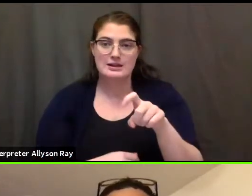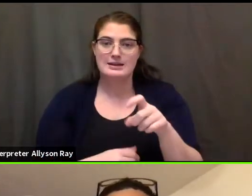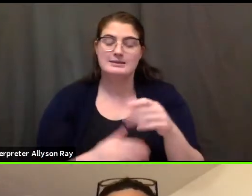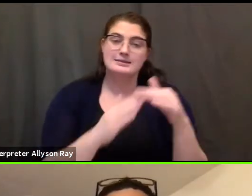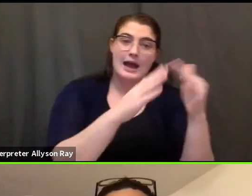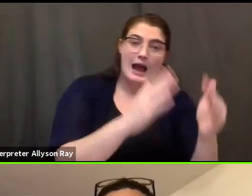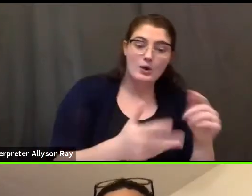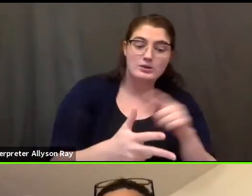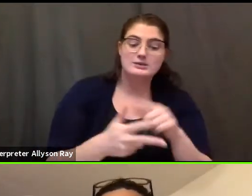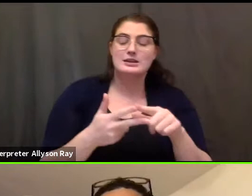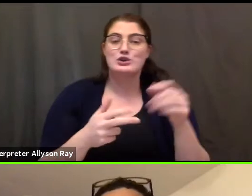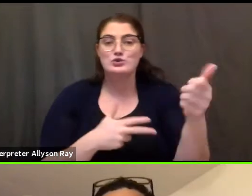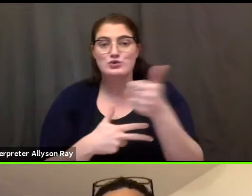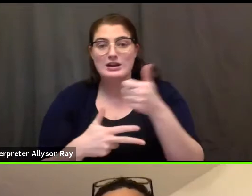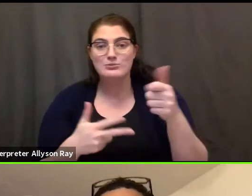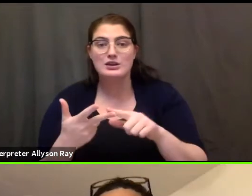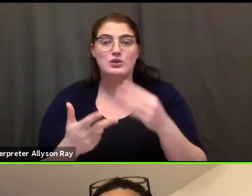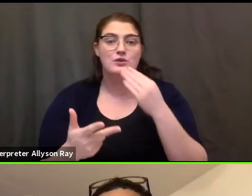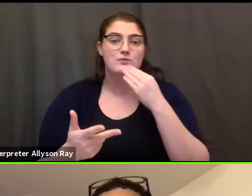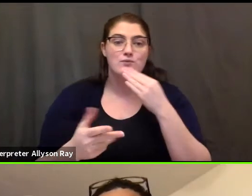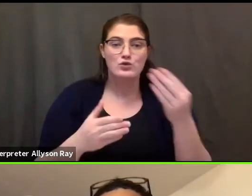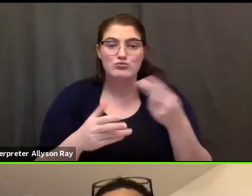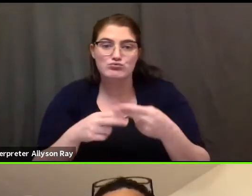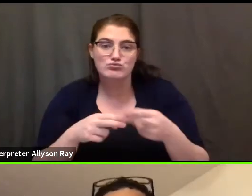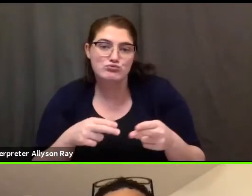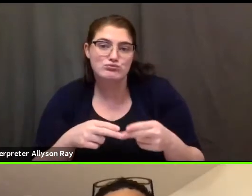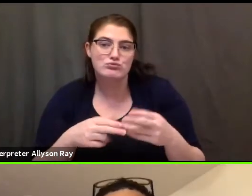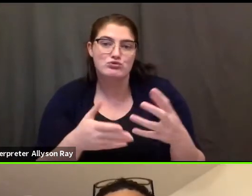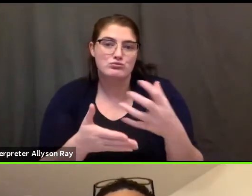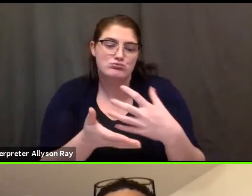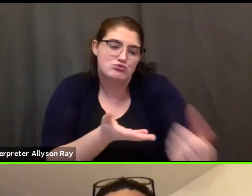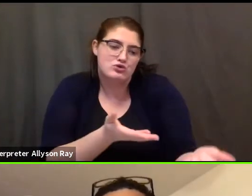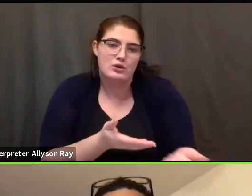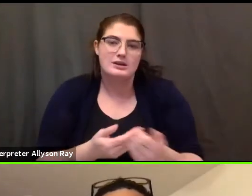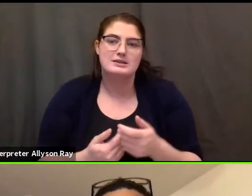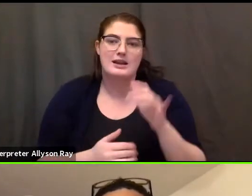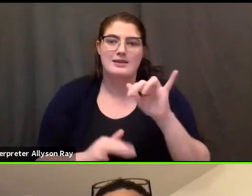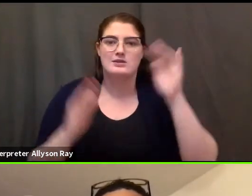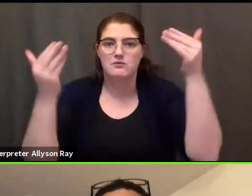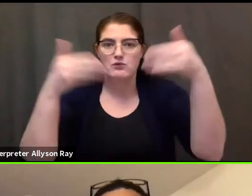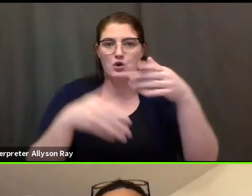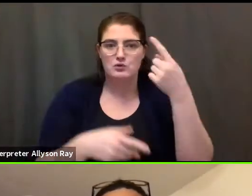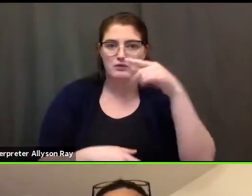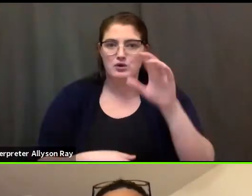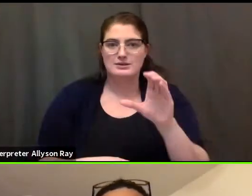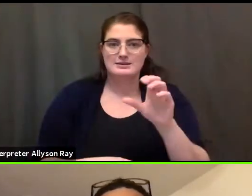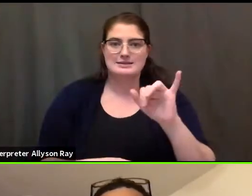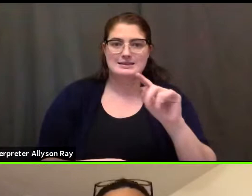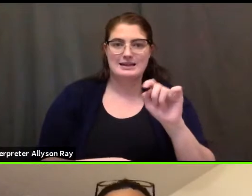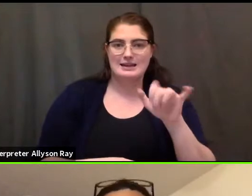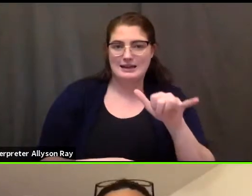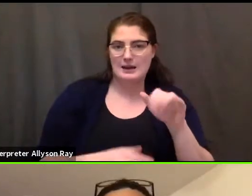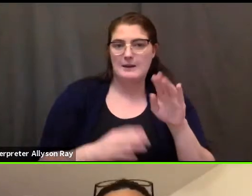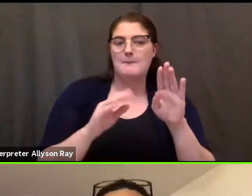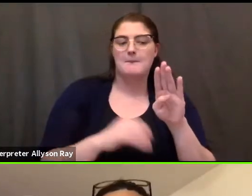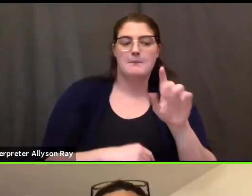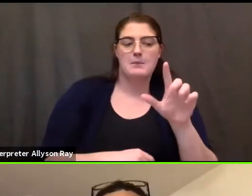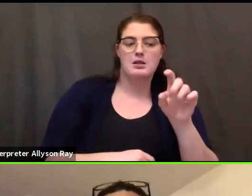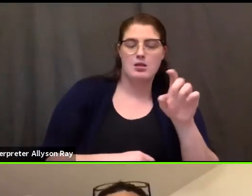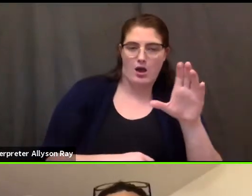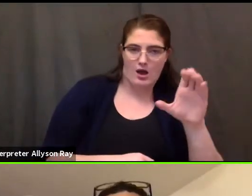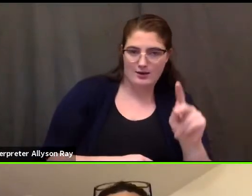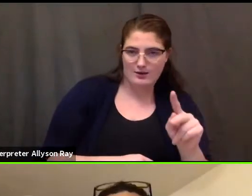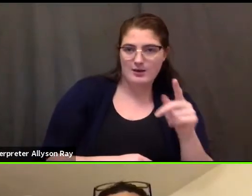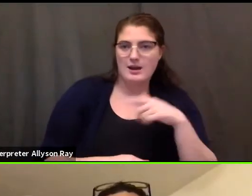transportation, food shortages are also a part of the focus for City Block as well. And so the intent behind the certificate of